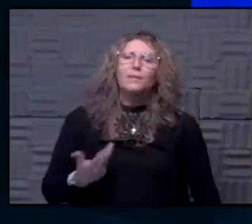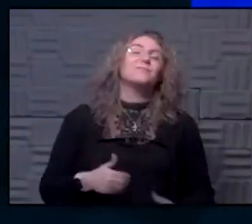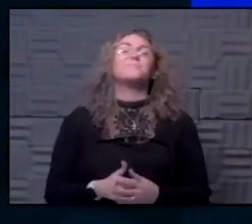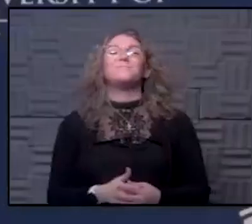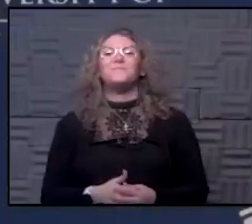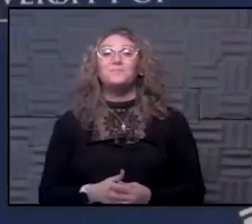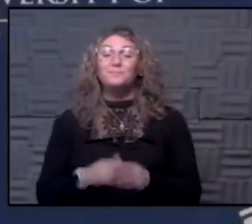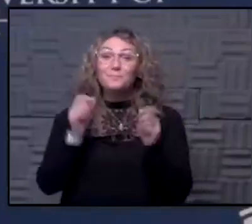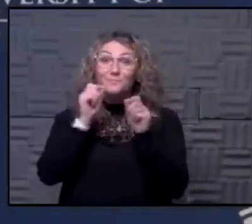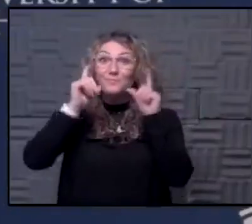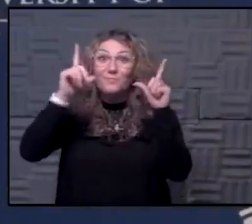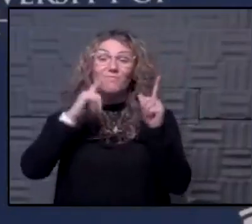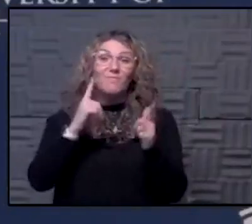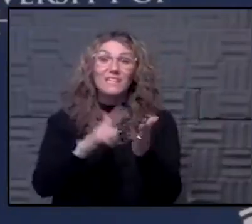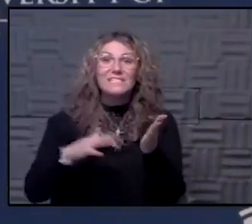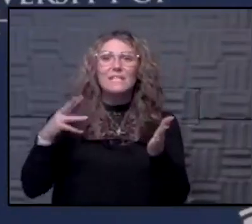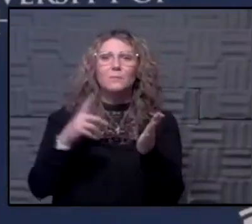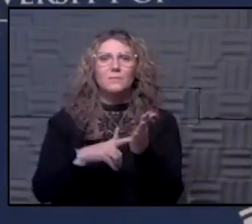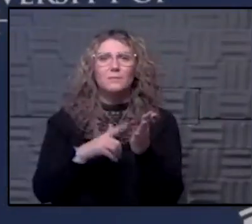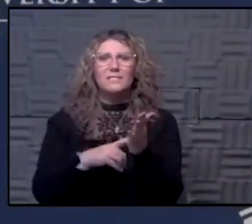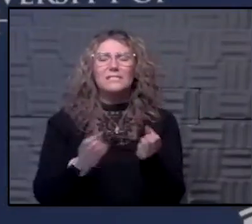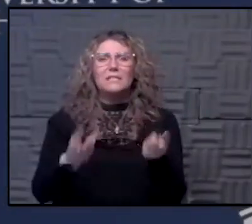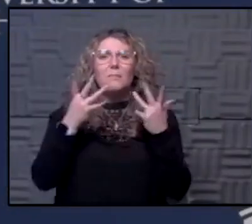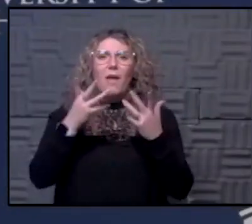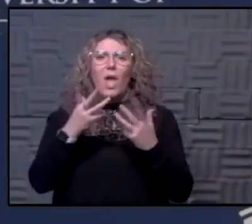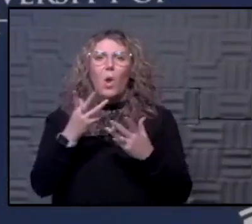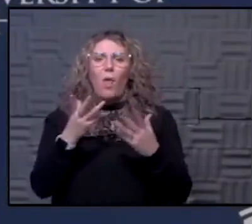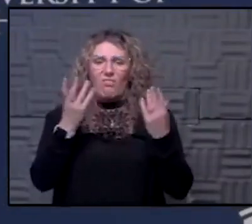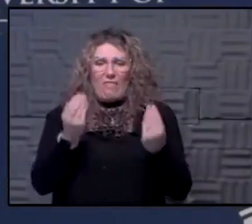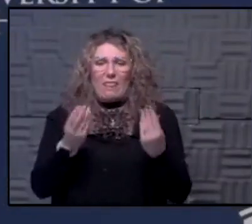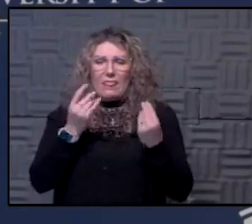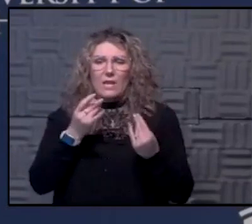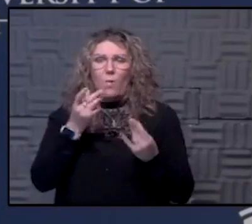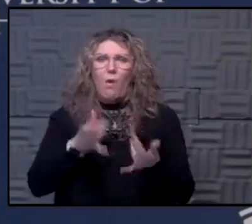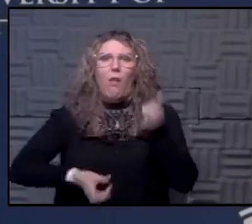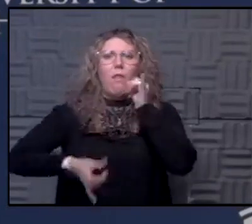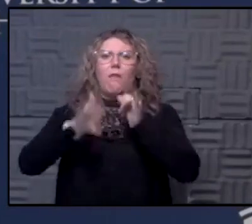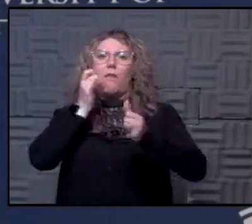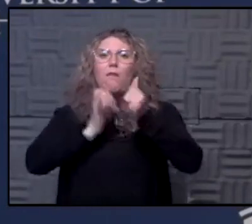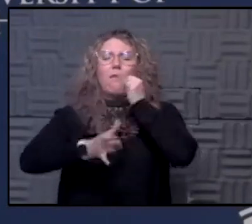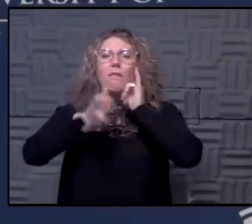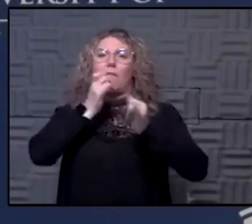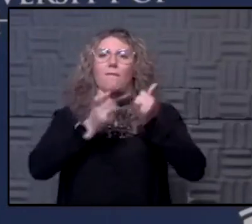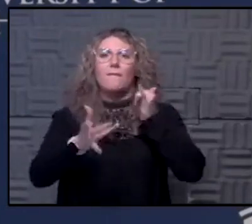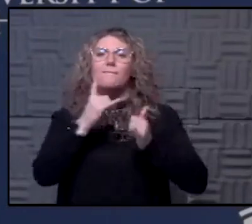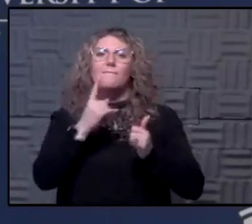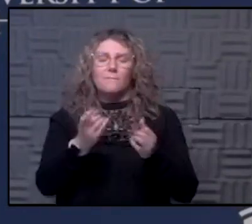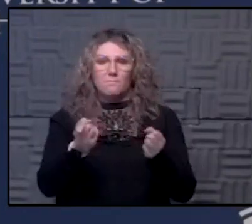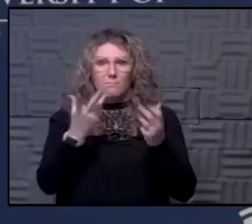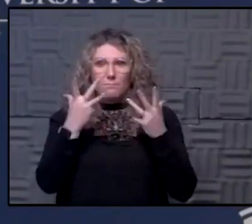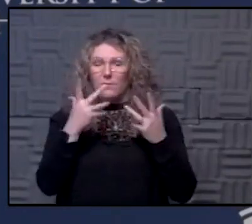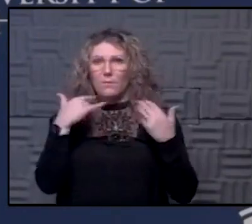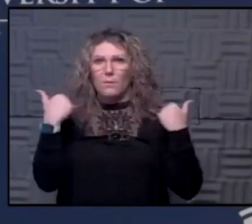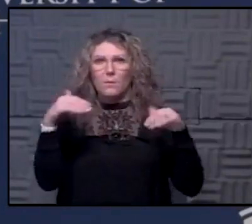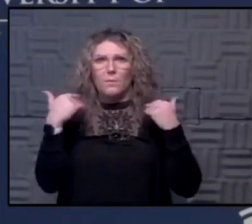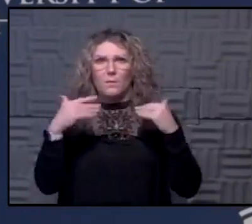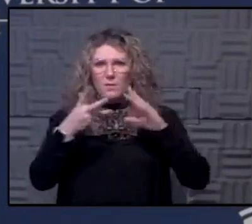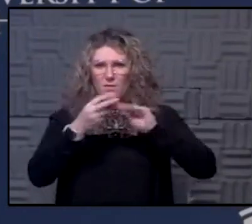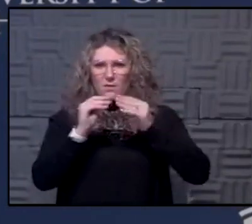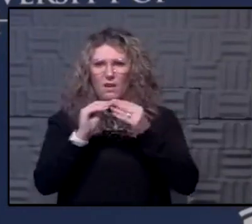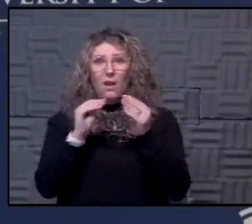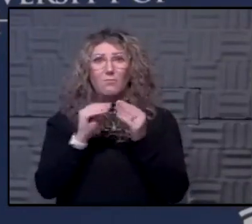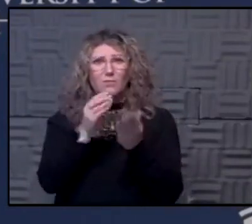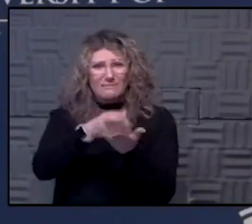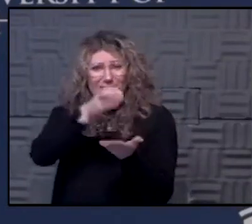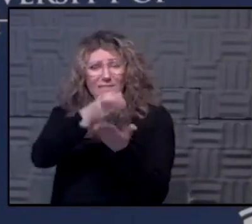It surprises me sometimes with the amount of liquid intake that people have and are able to do this. I mean, astounding numbers of cans of beer that people have.